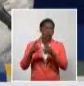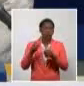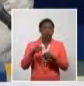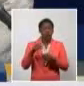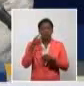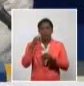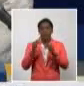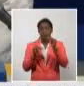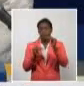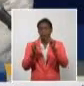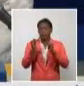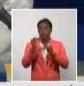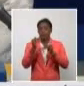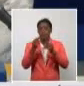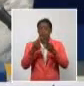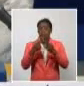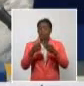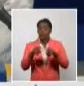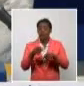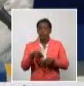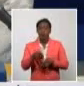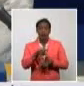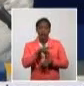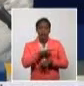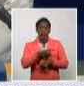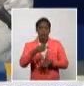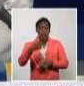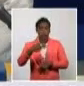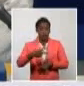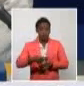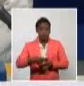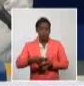COVID-19 cases, for a total of